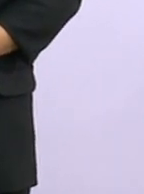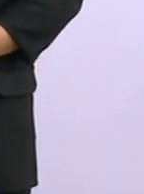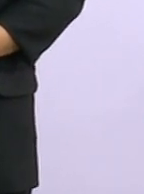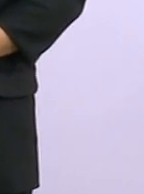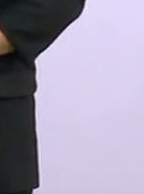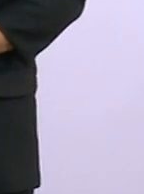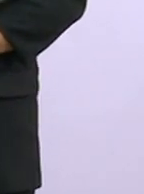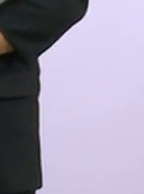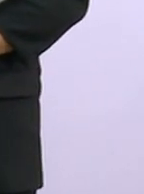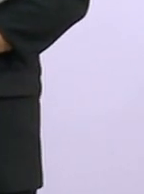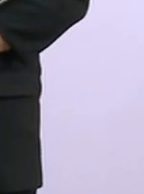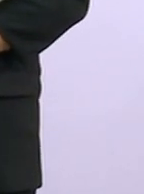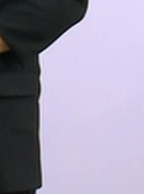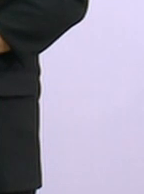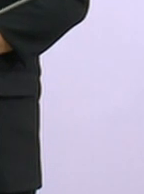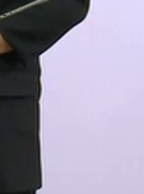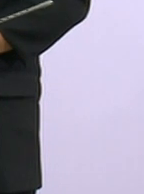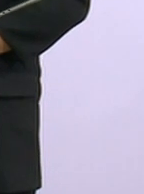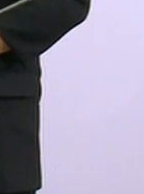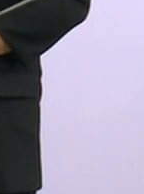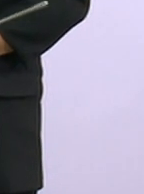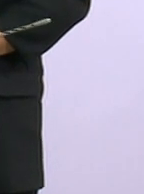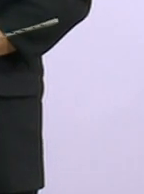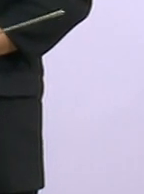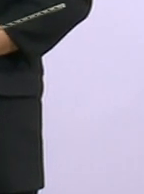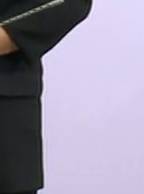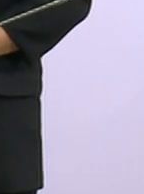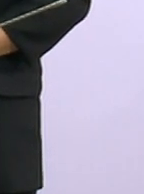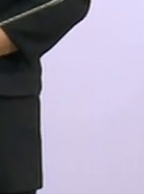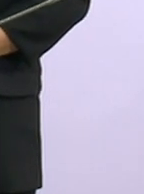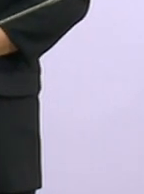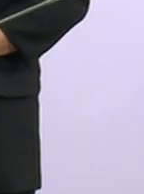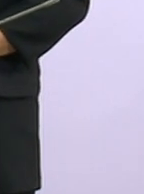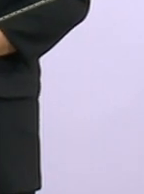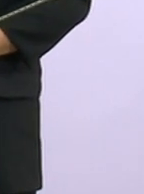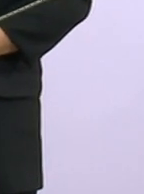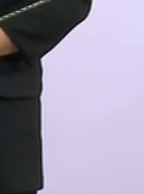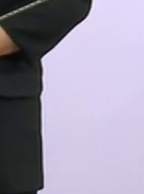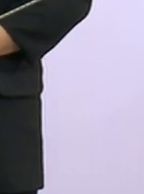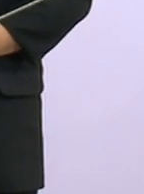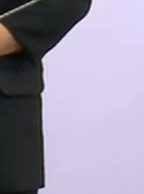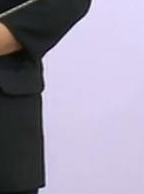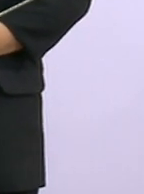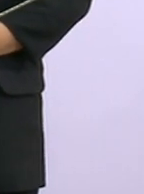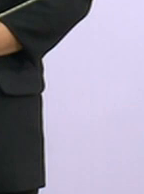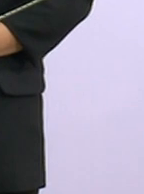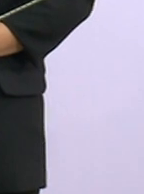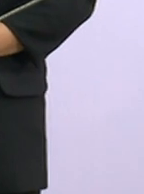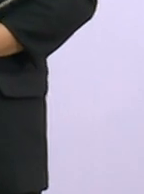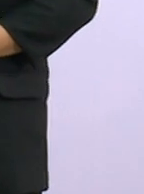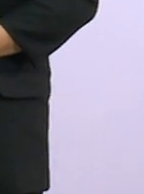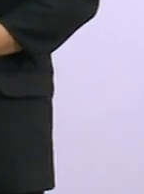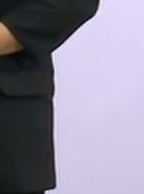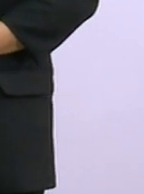one's depth, which means not having the knowledge, experience, or skills to deal with the particular